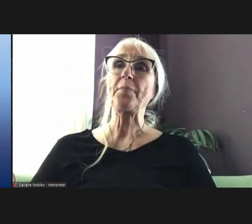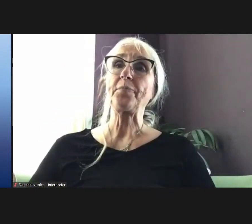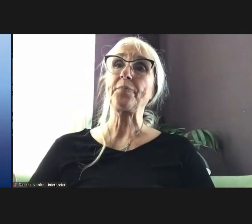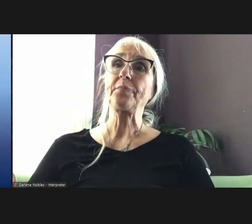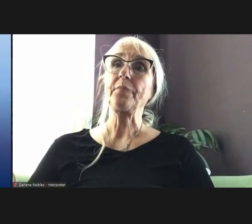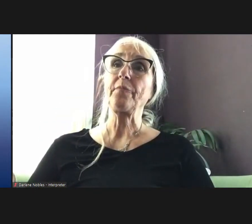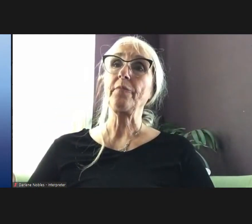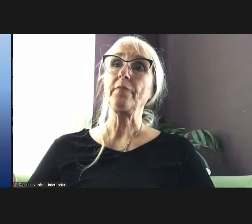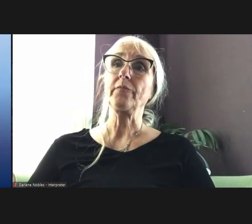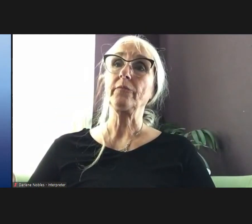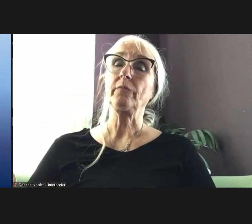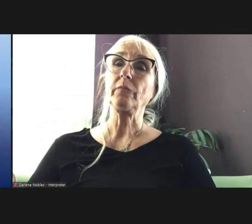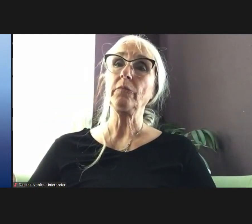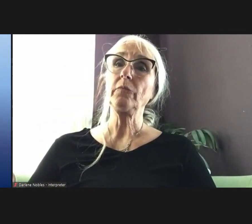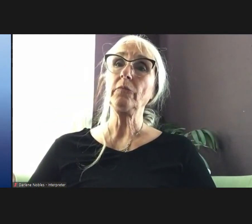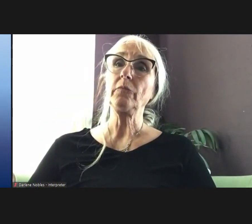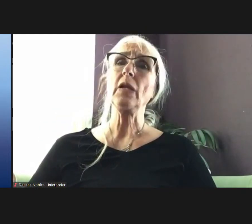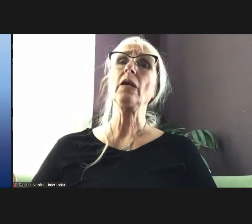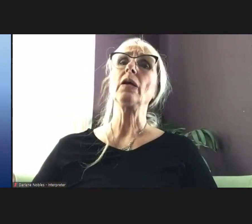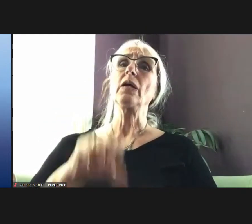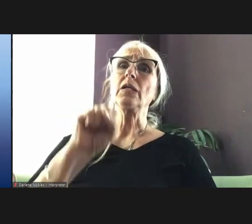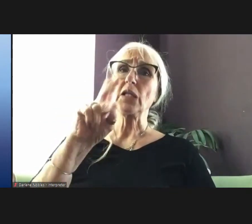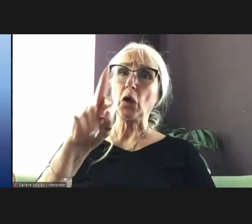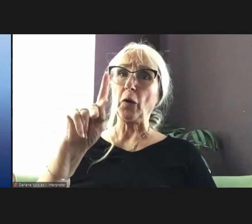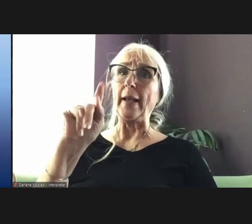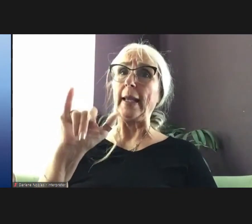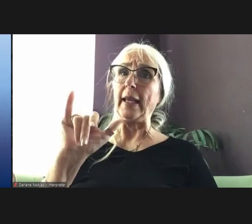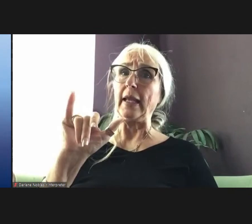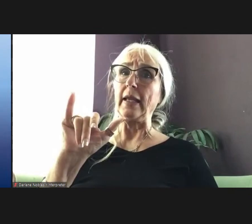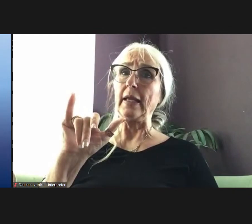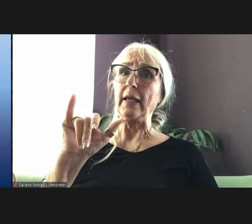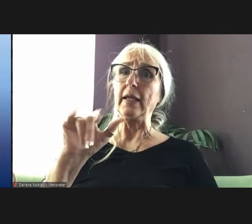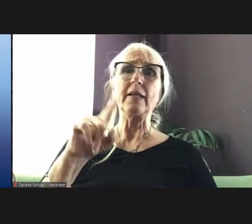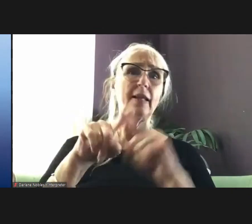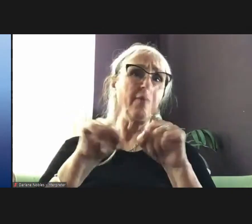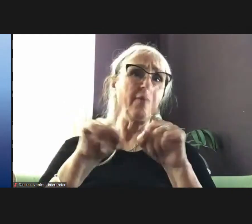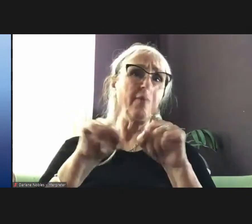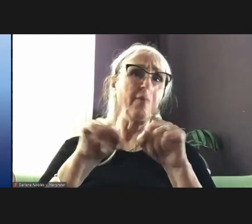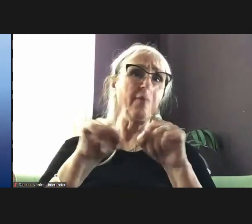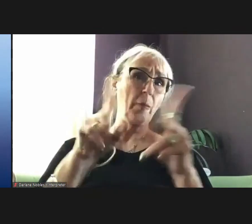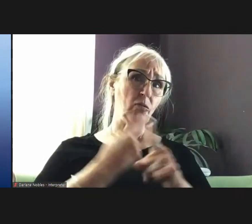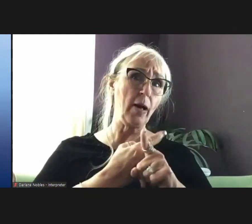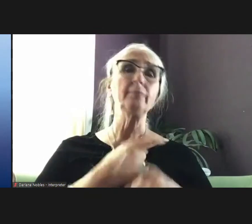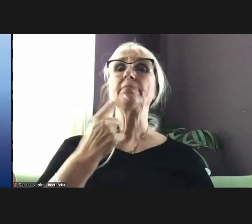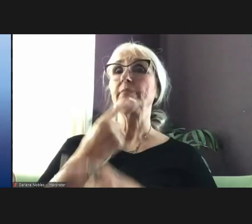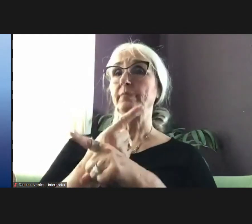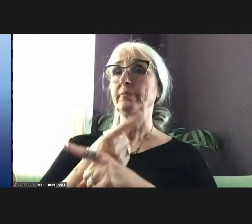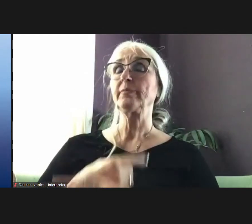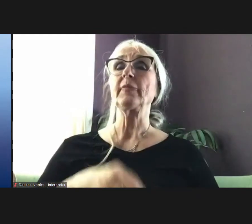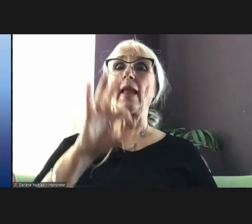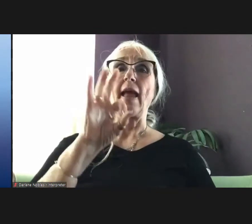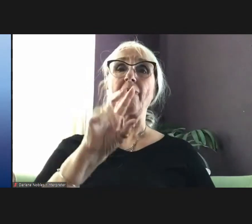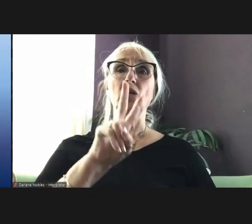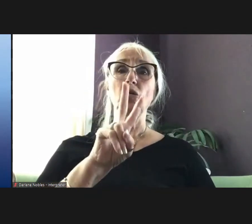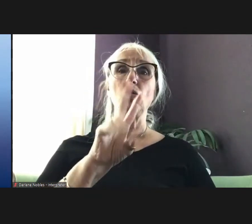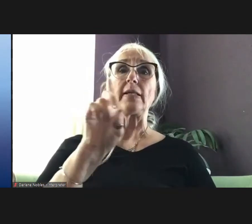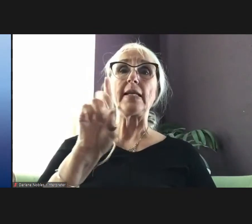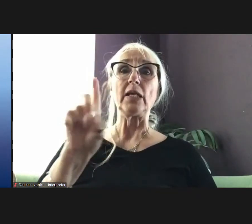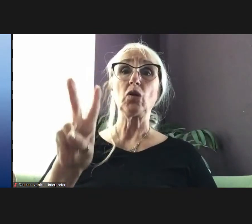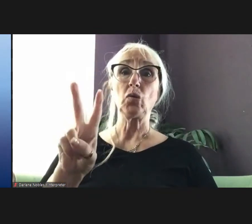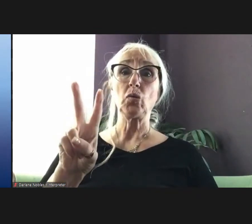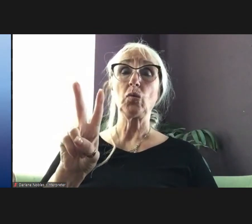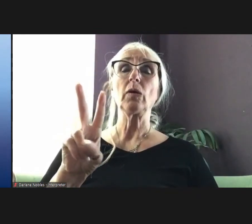security buttons, right? In Correct. different places, yeah. All right. And then F2D2,